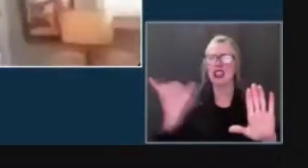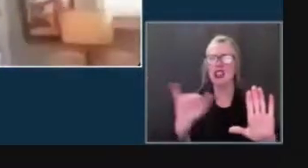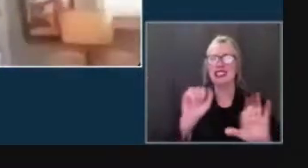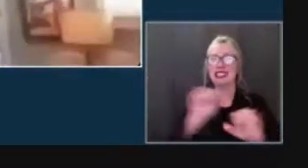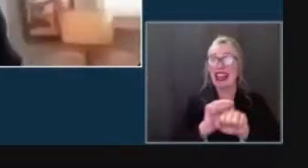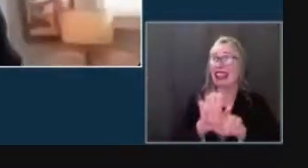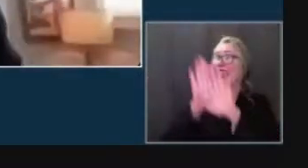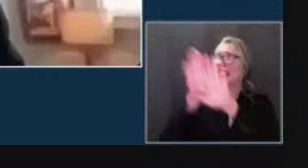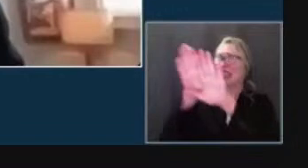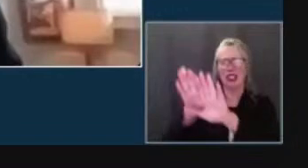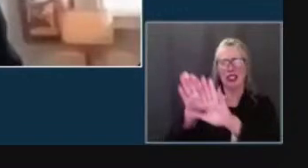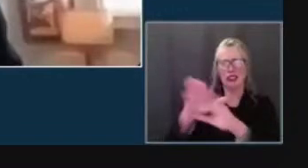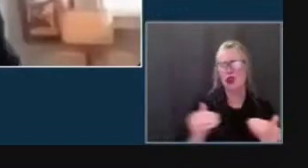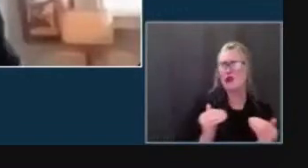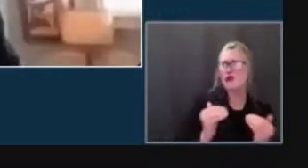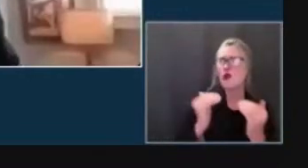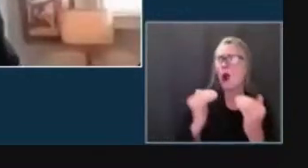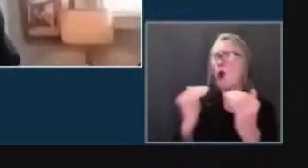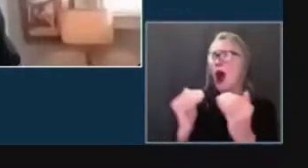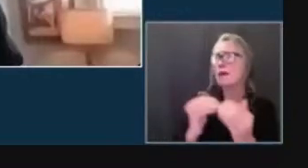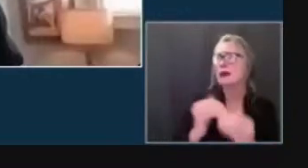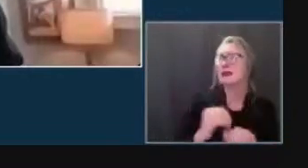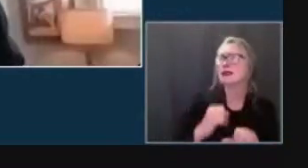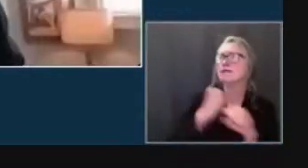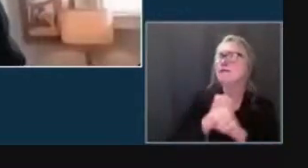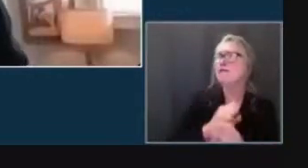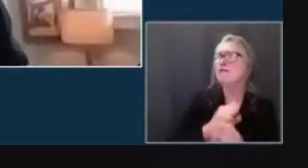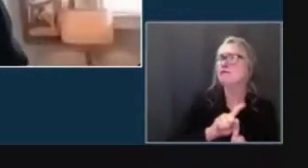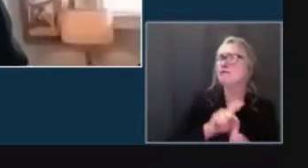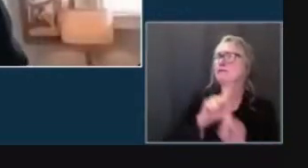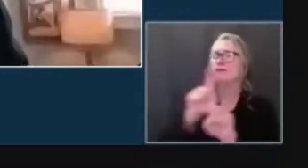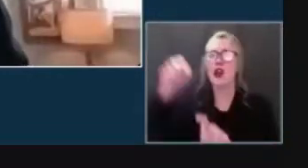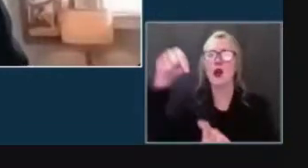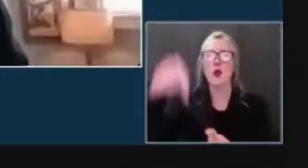expect. They are the future of this amazing state.